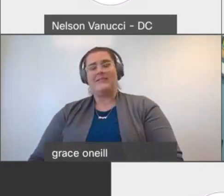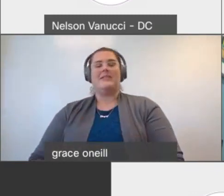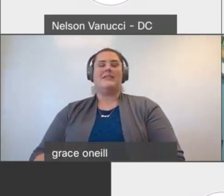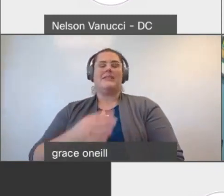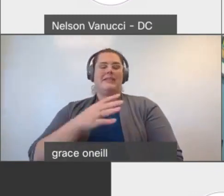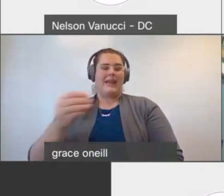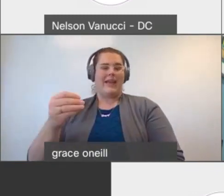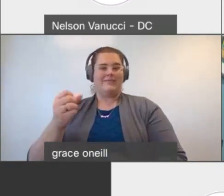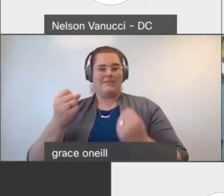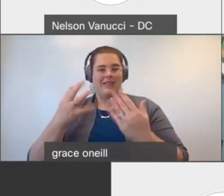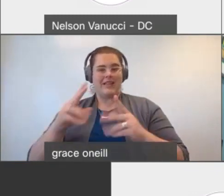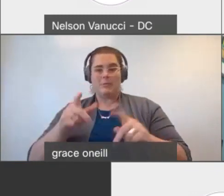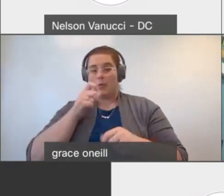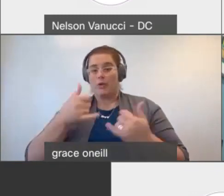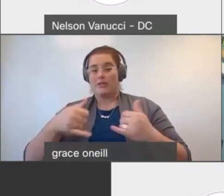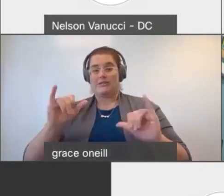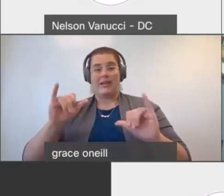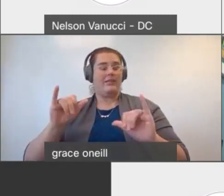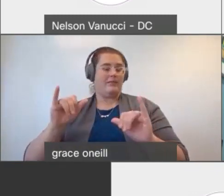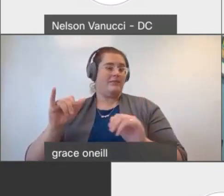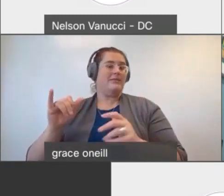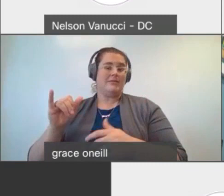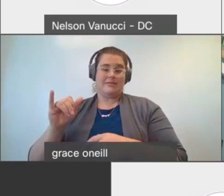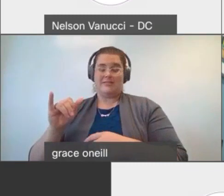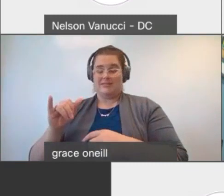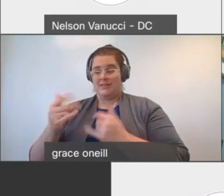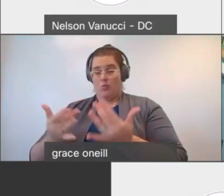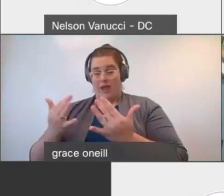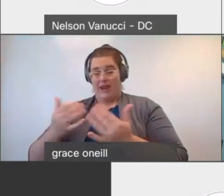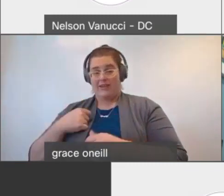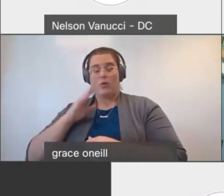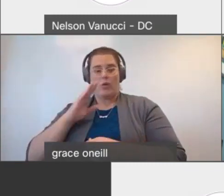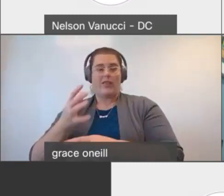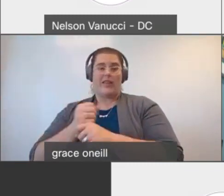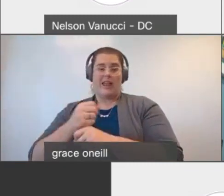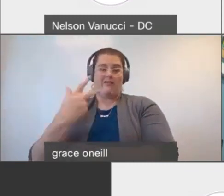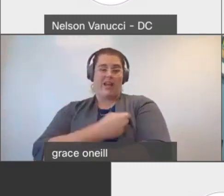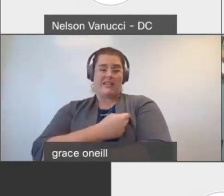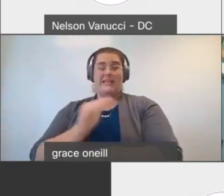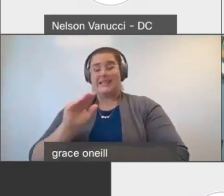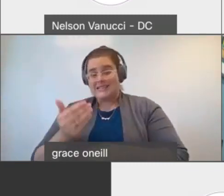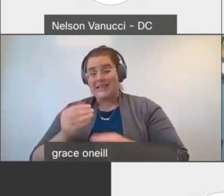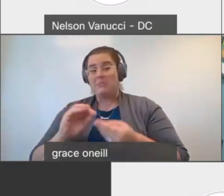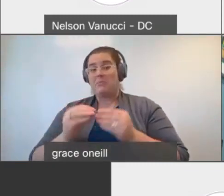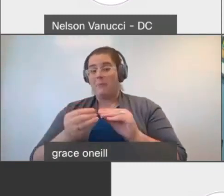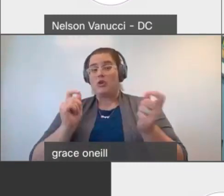lots of folks who are still outstanding get their vaccination. The numbers seem to be turning around in